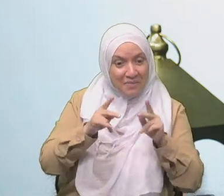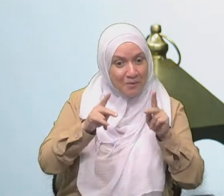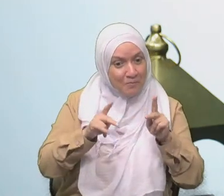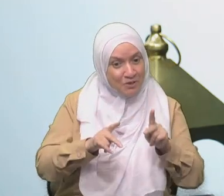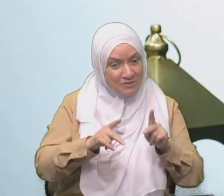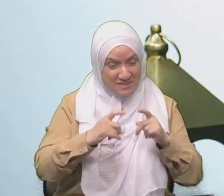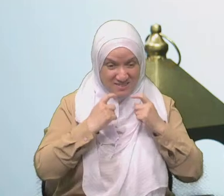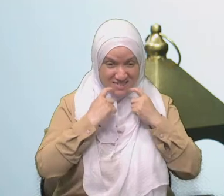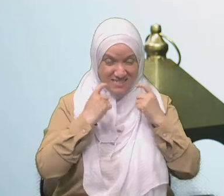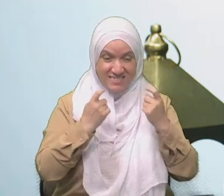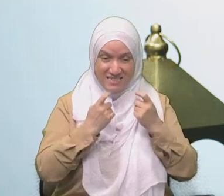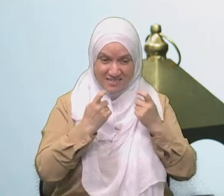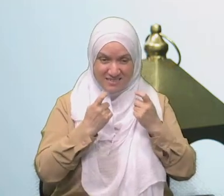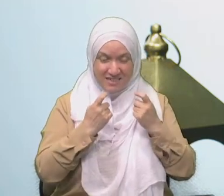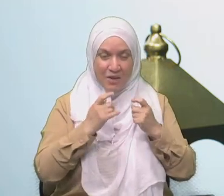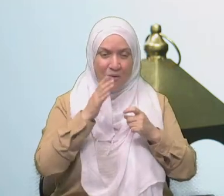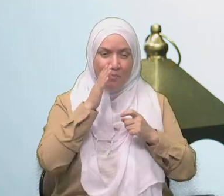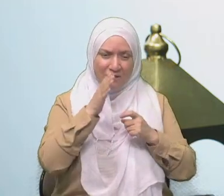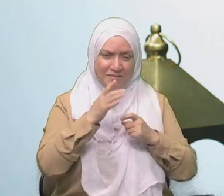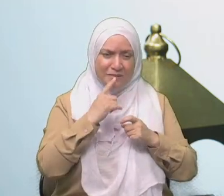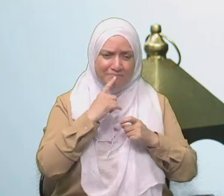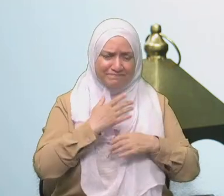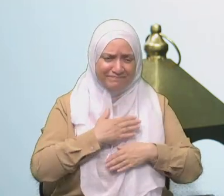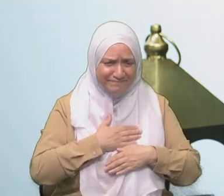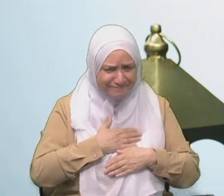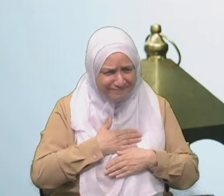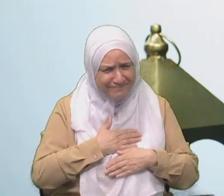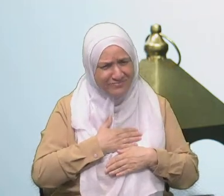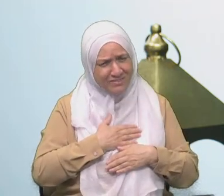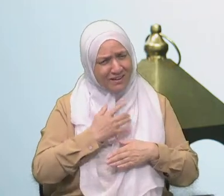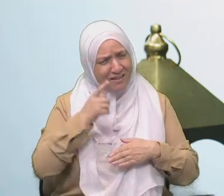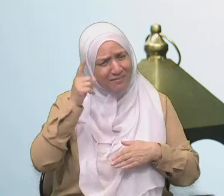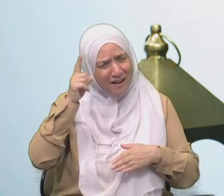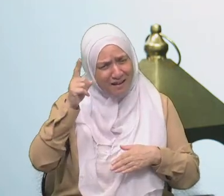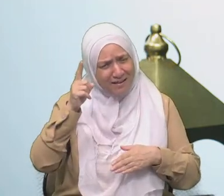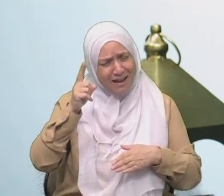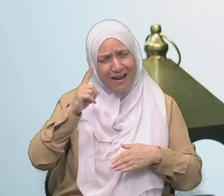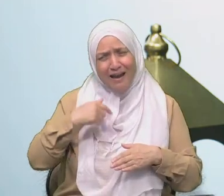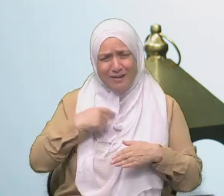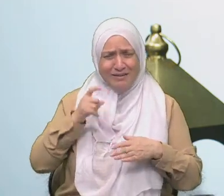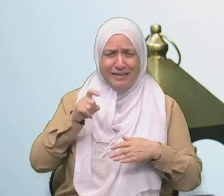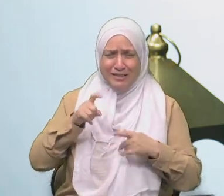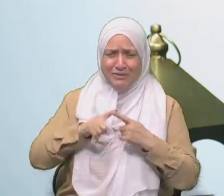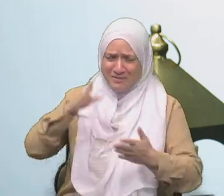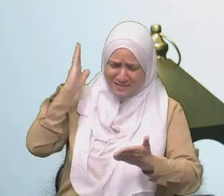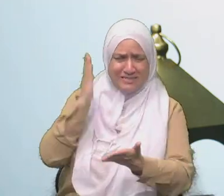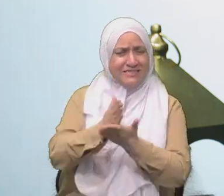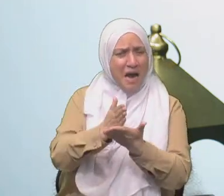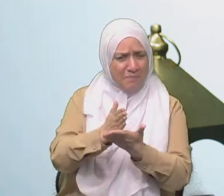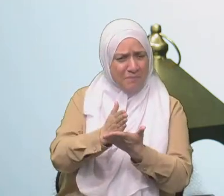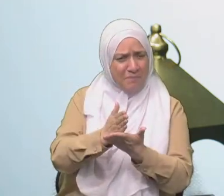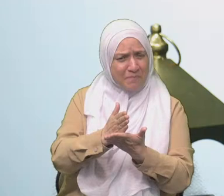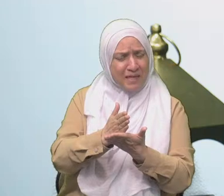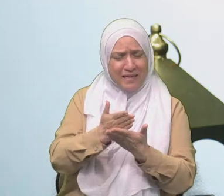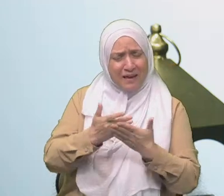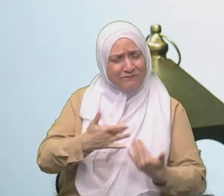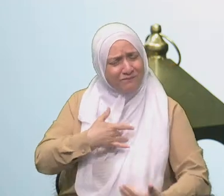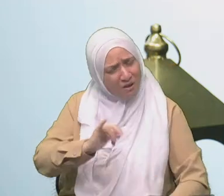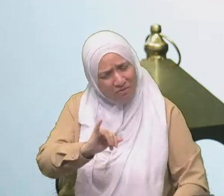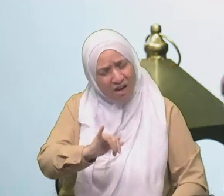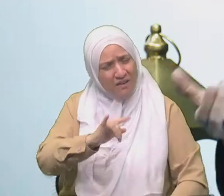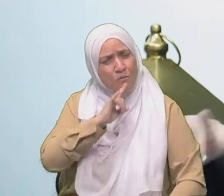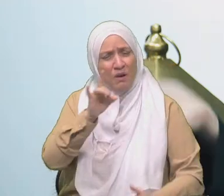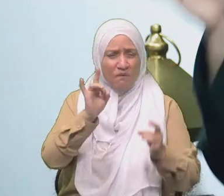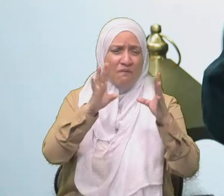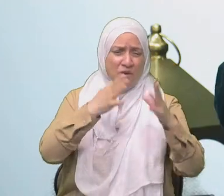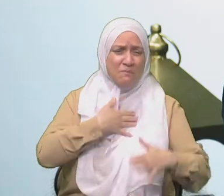sin. And they have intention and determination, azima, and they feel guilty. They have nadam. They've got the regret. They've got it all there.